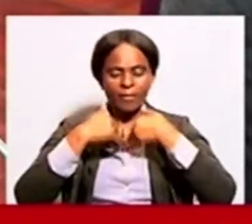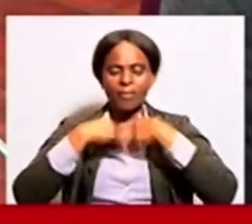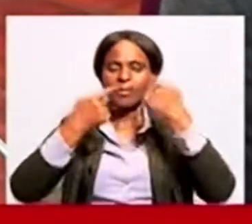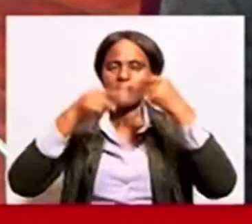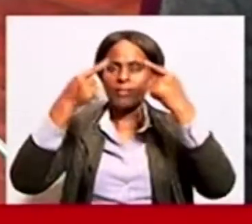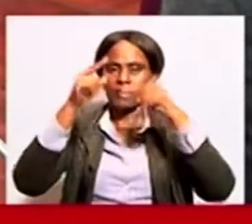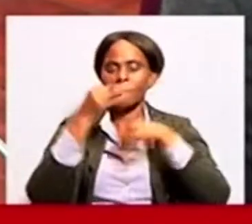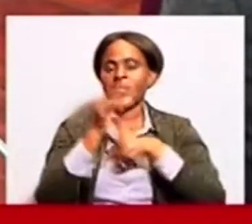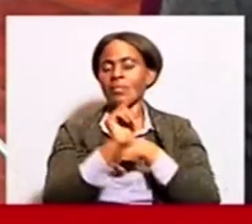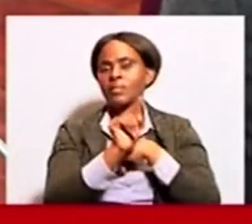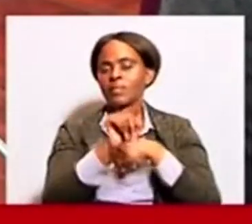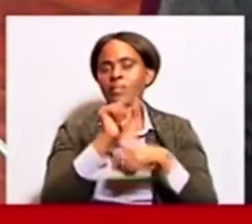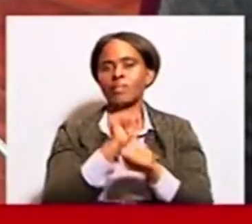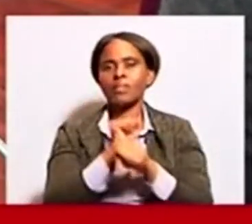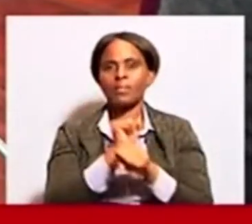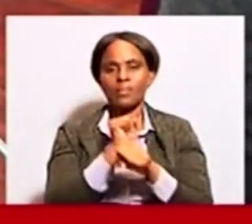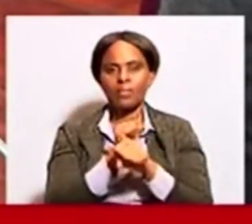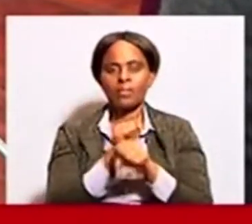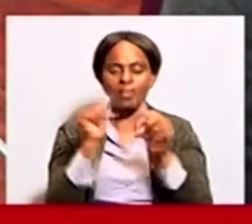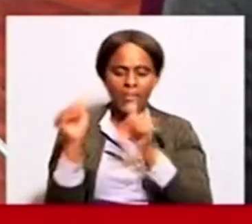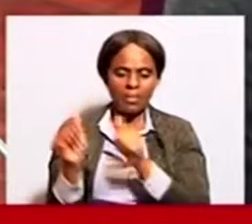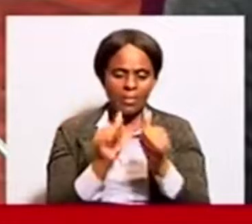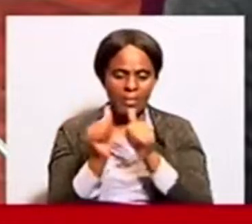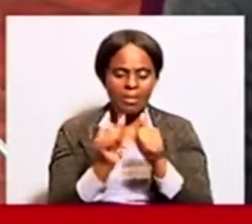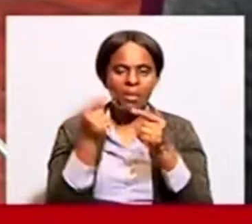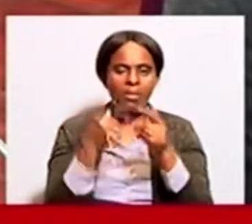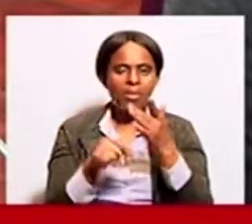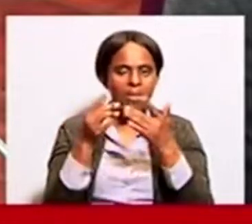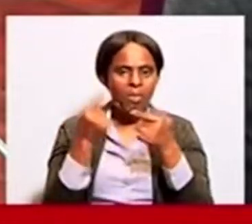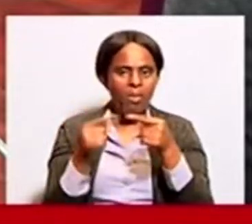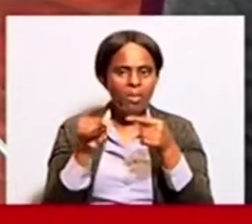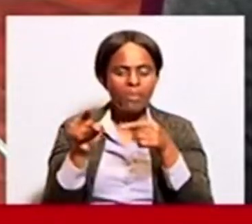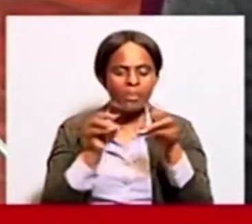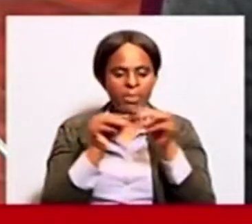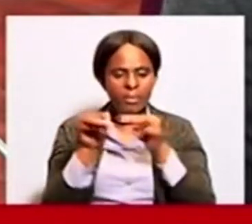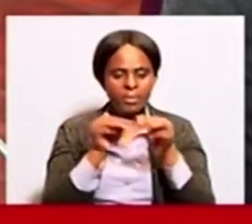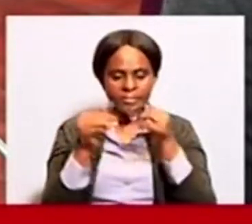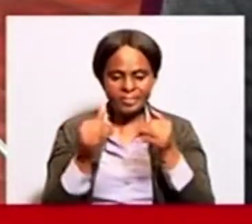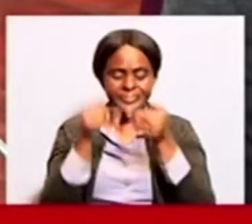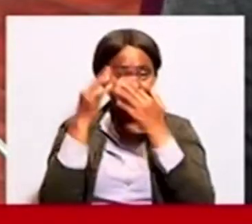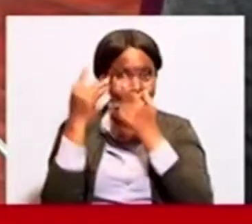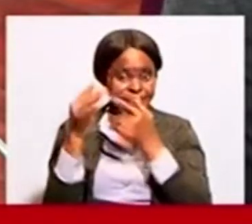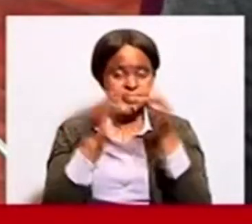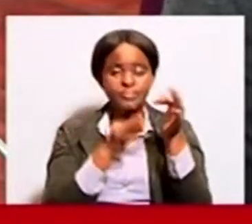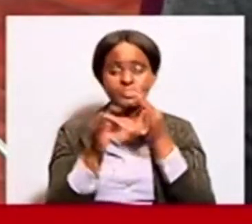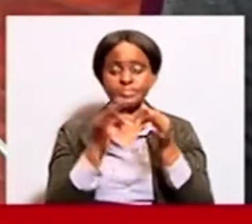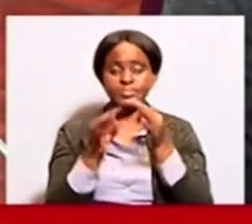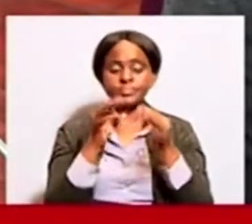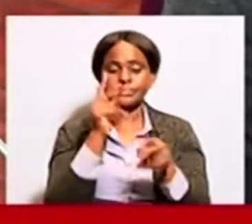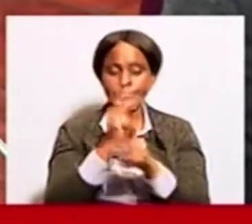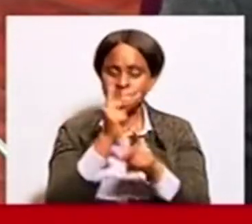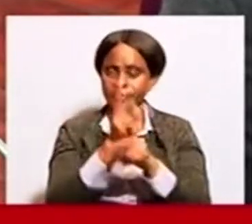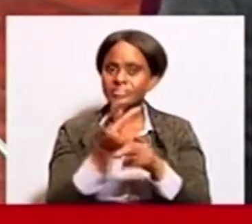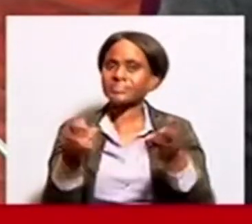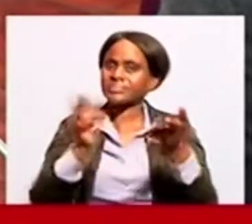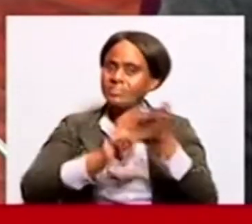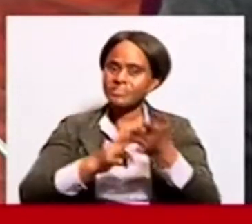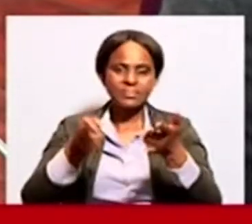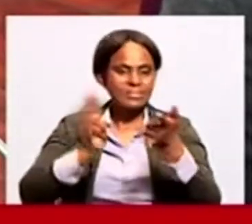of the works. Action taken. Management wishes to state that it kept repairing the